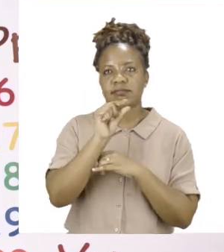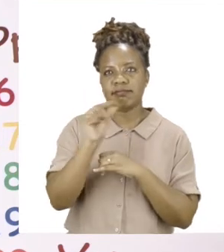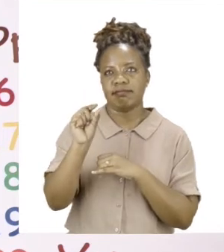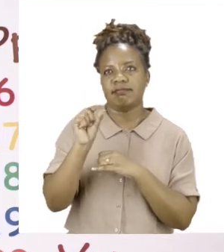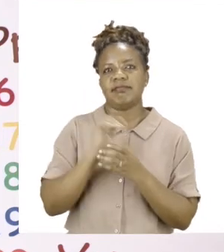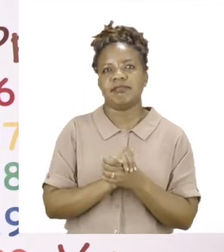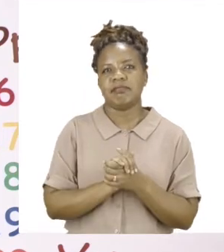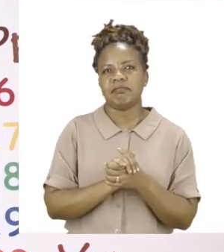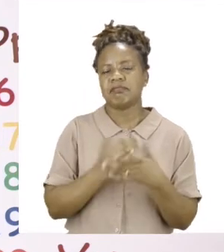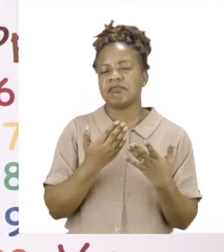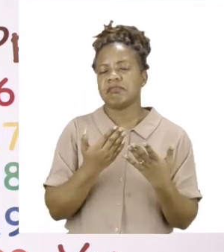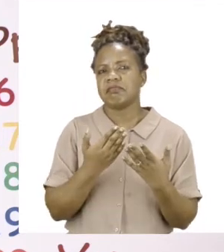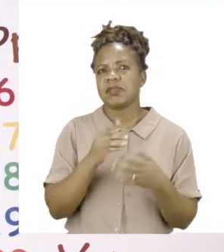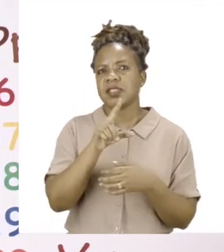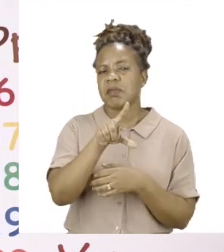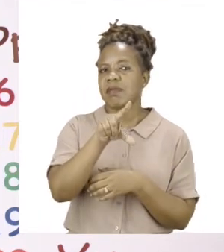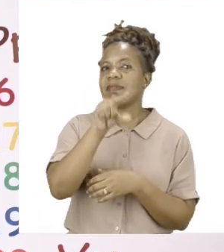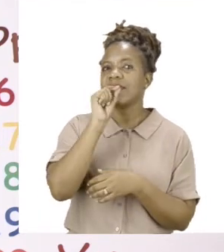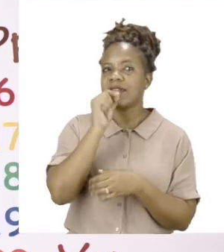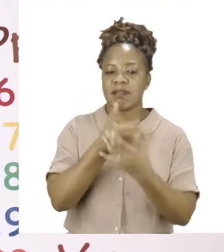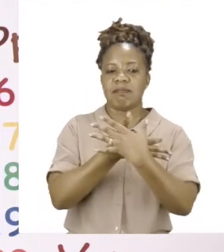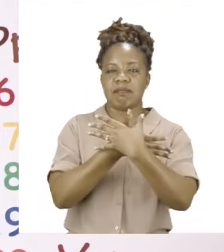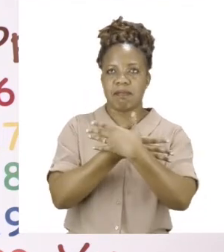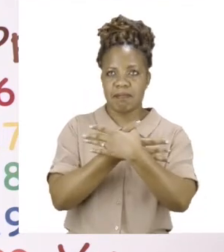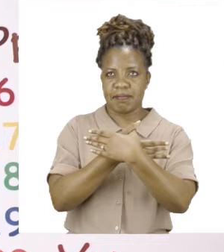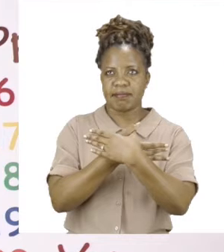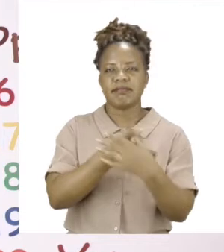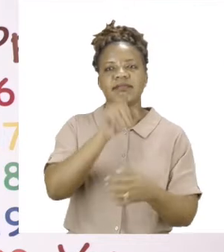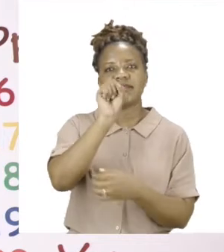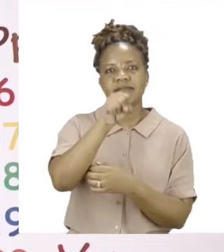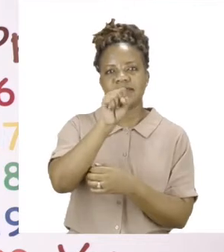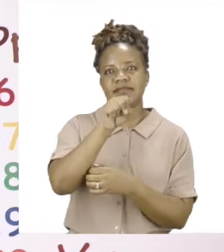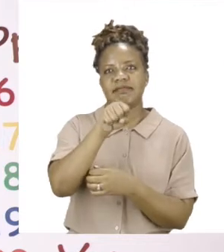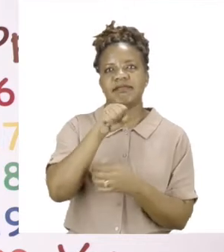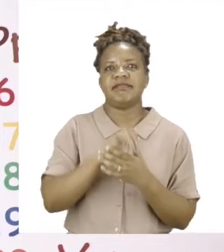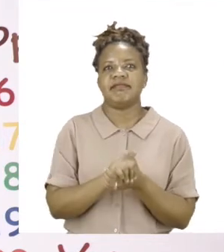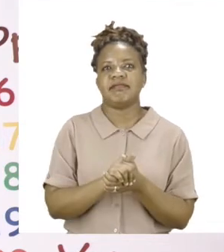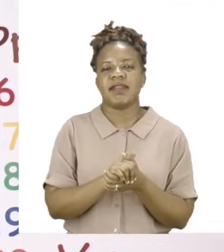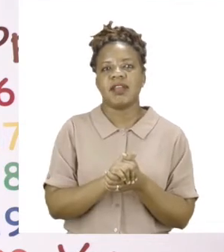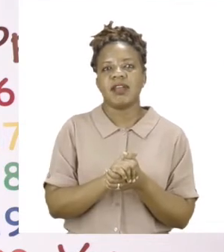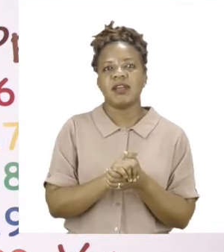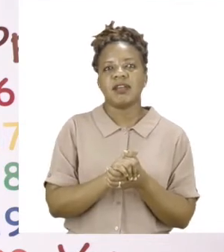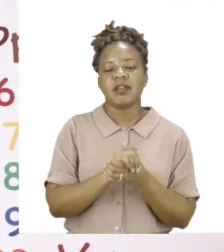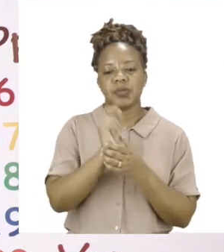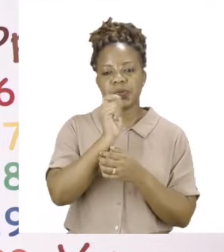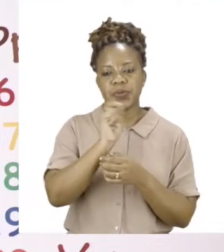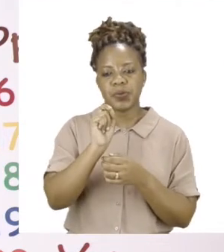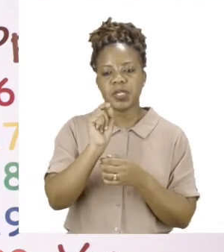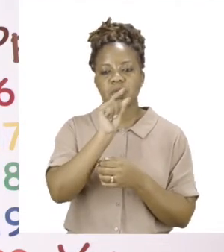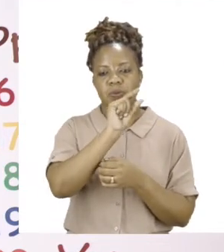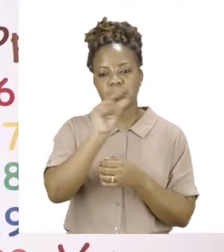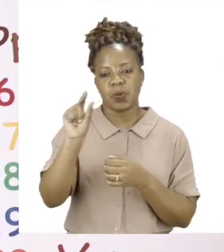about the butterfly? Yes, so now we are going to write the word